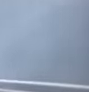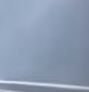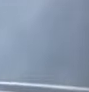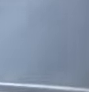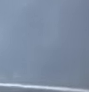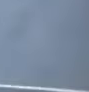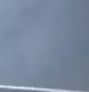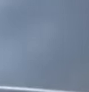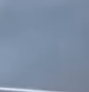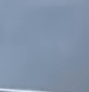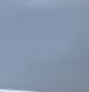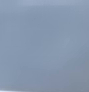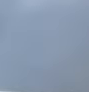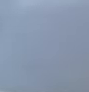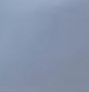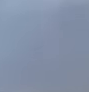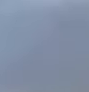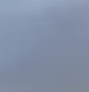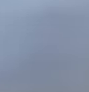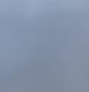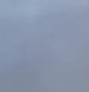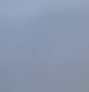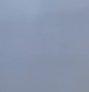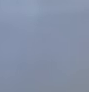Osa kumpai, botani.